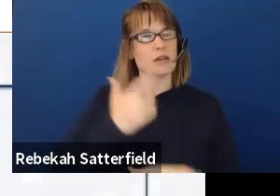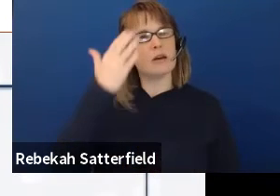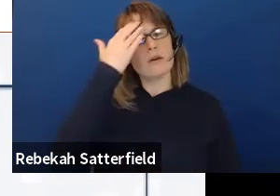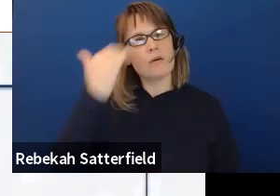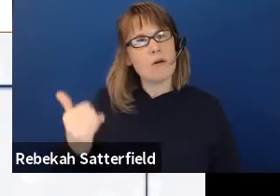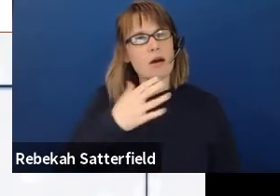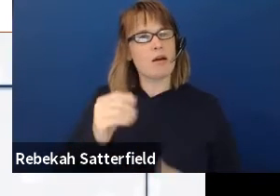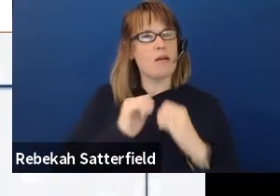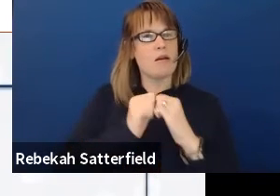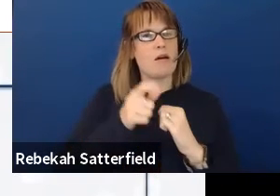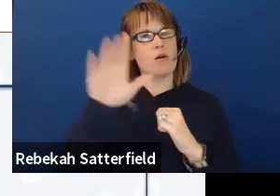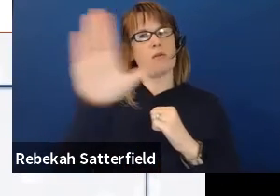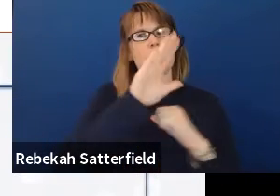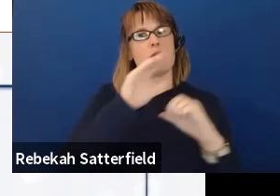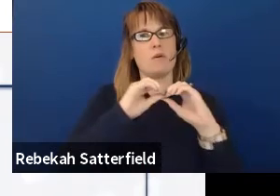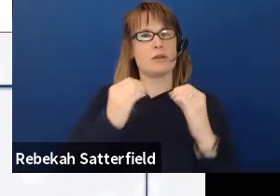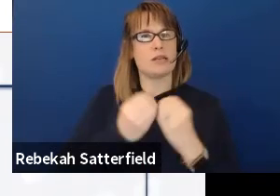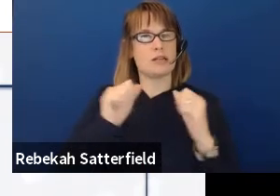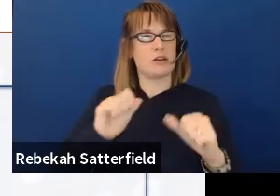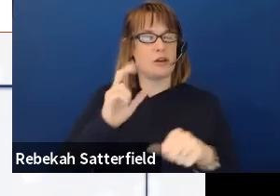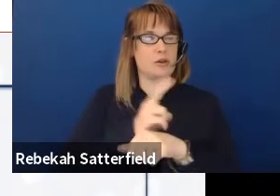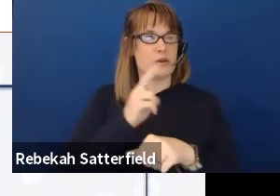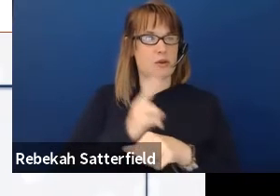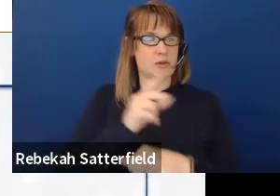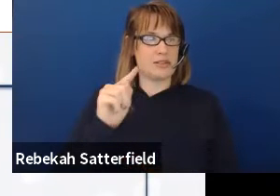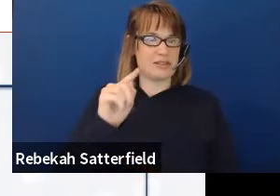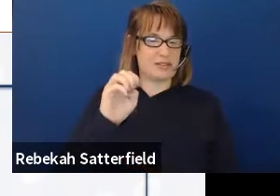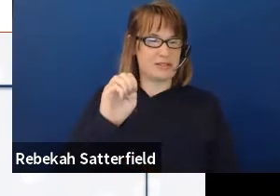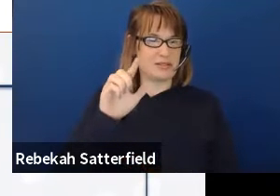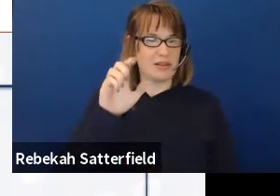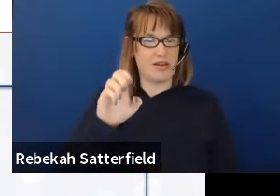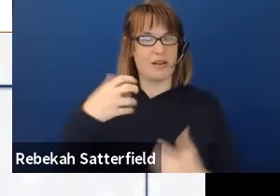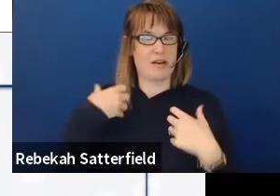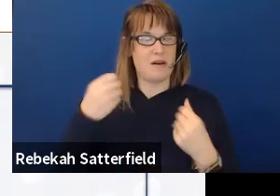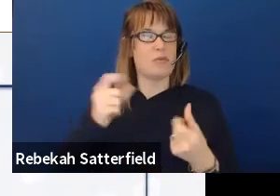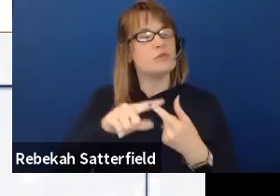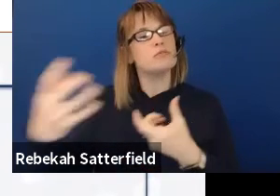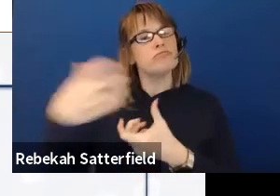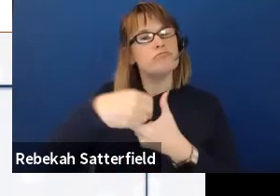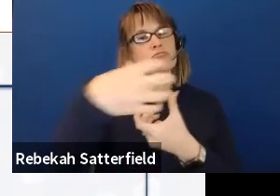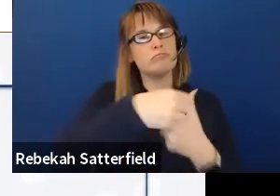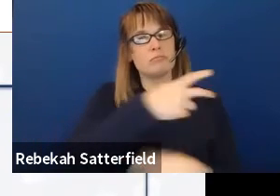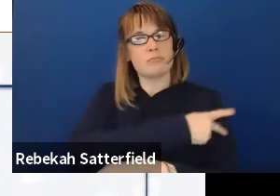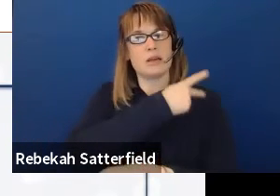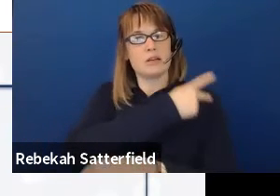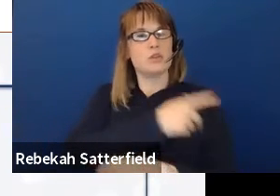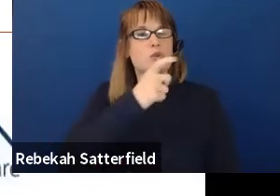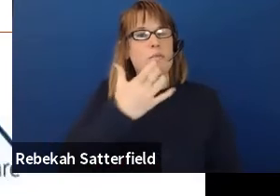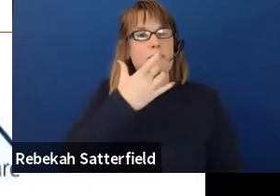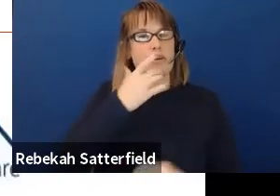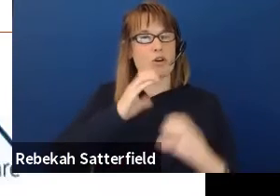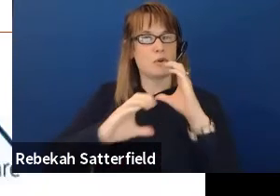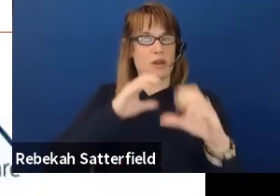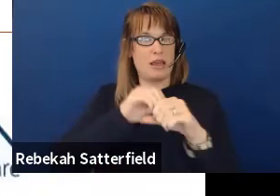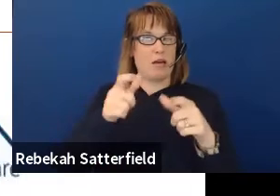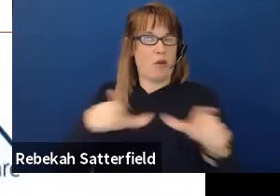and how your organization can use telehealth to engage patients who prefer to communicate in a language other than English.